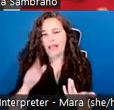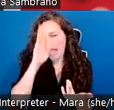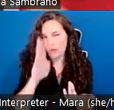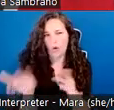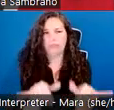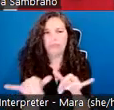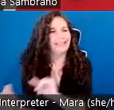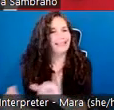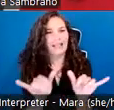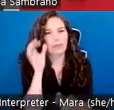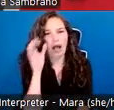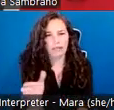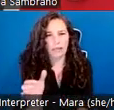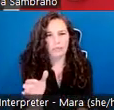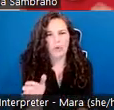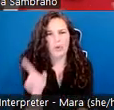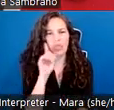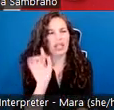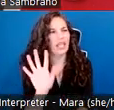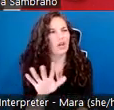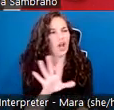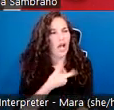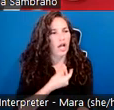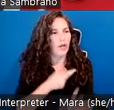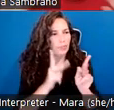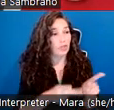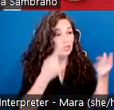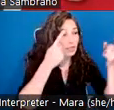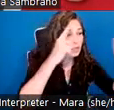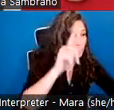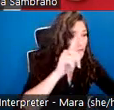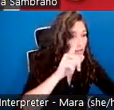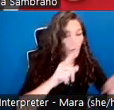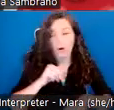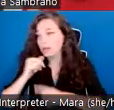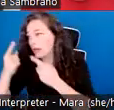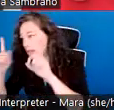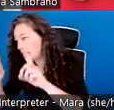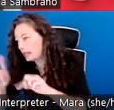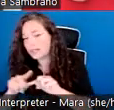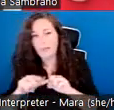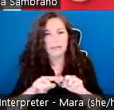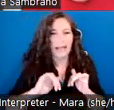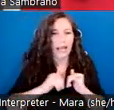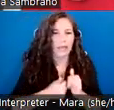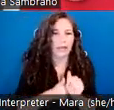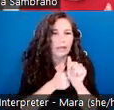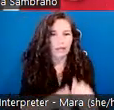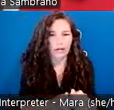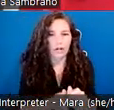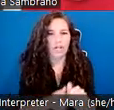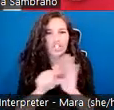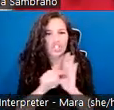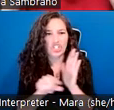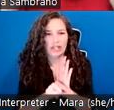patients as either successful or unsuccessful based on how well they adhere to gender binaries. So for example, if a trans woman presents